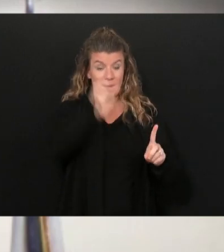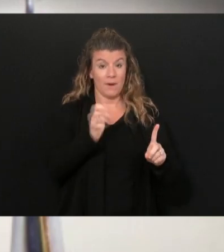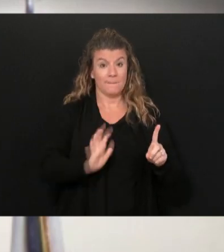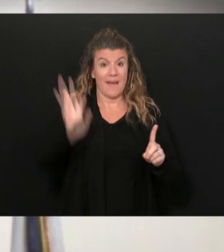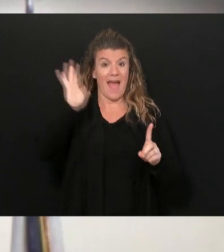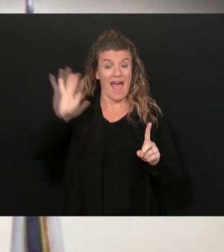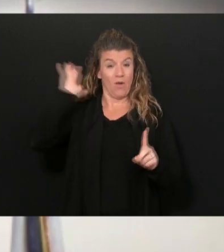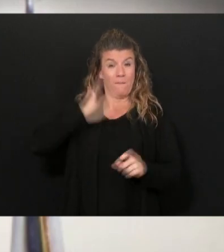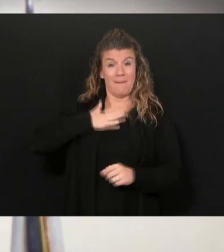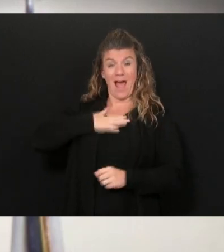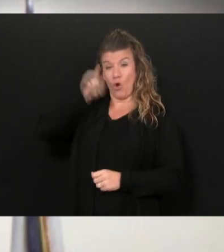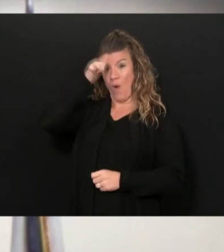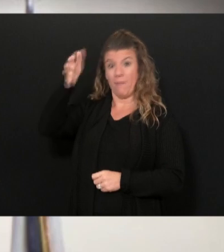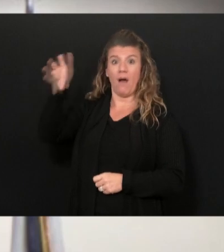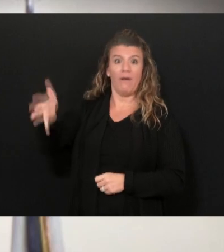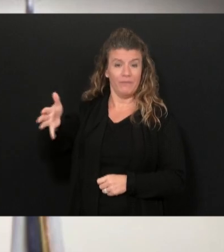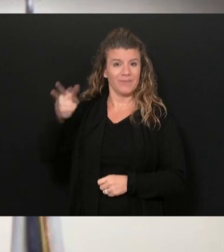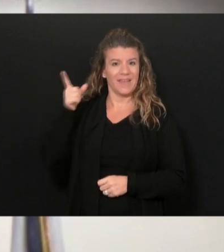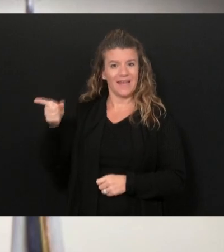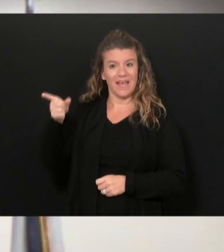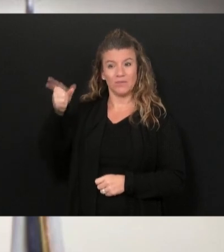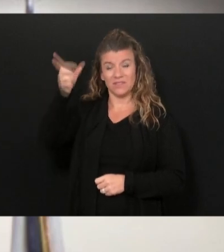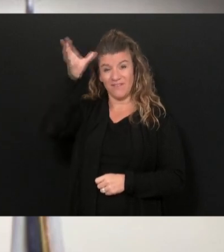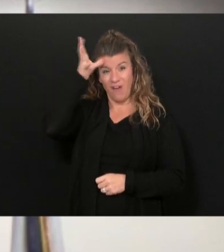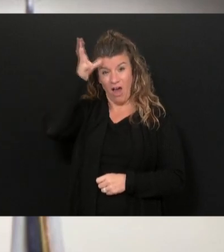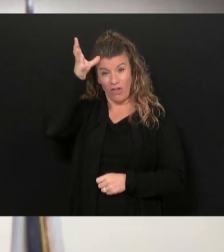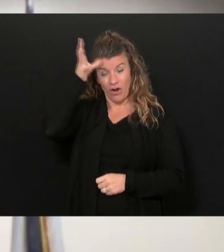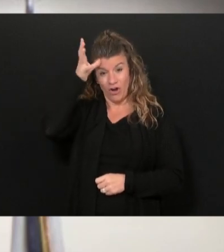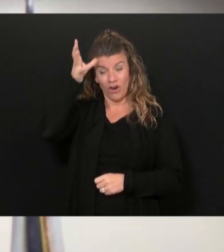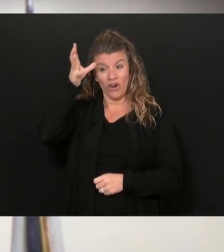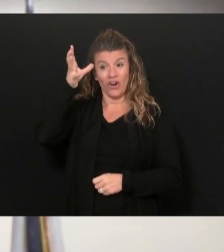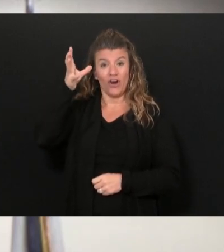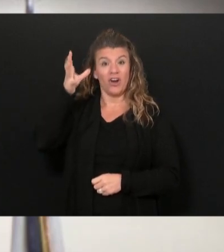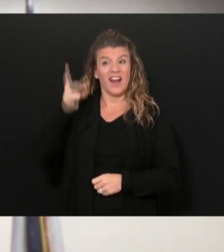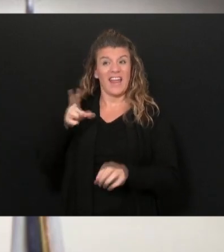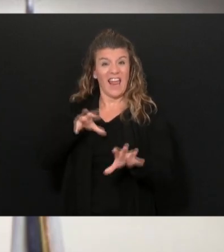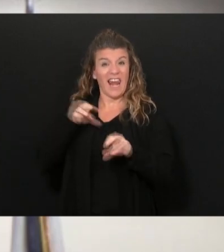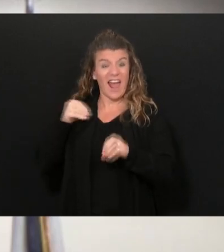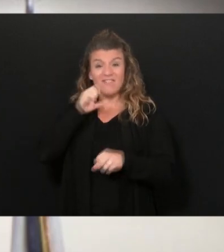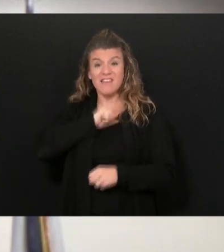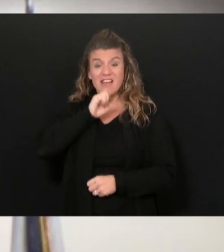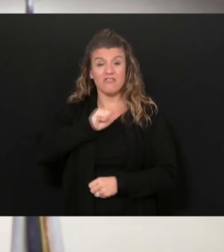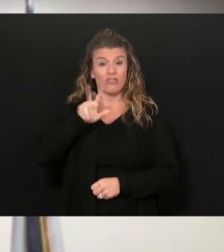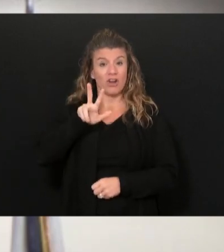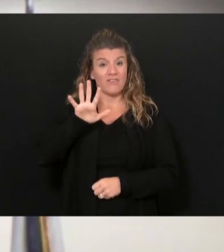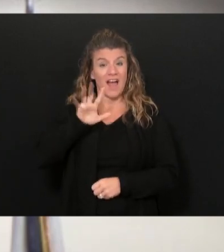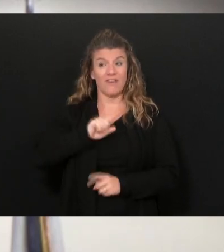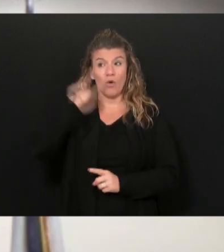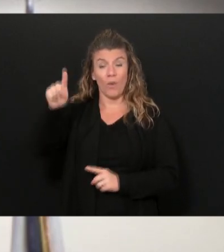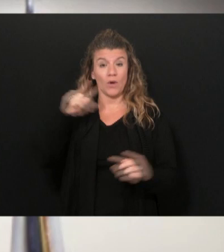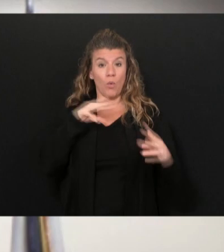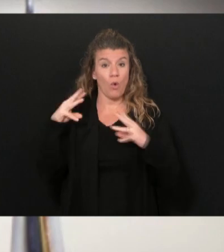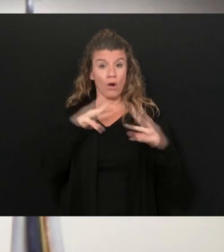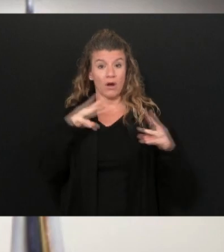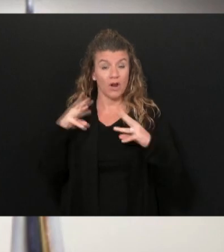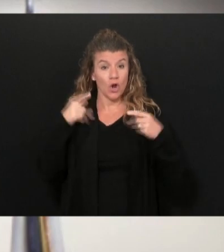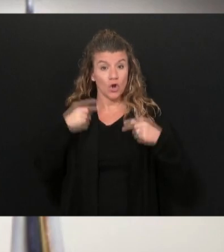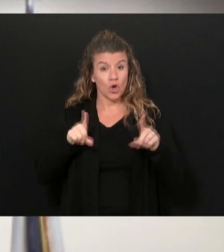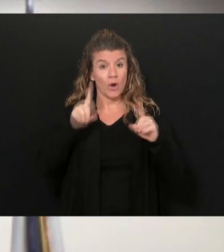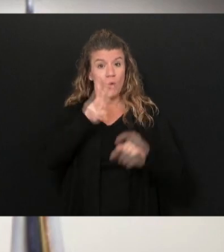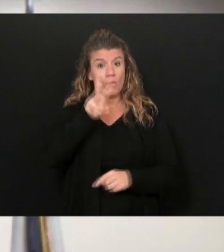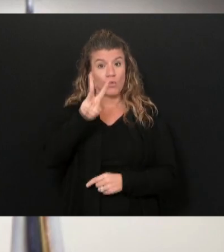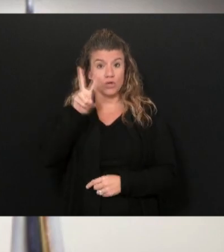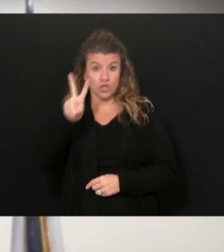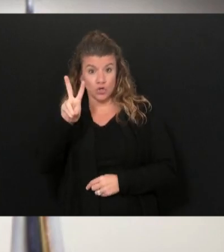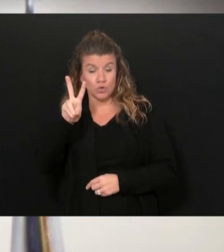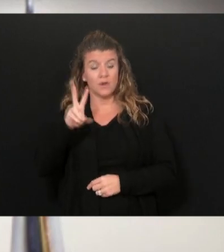grandfather, who was the father of four, who left at the age of 35 and went off to war during World War II,